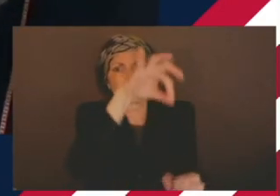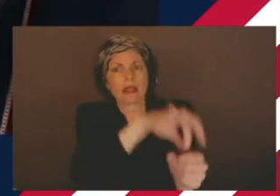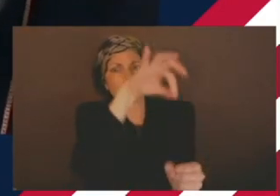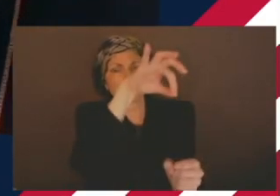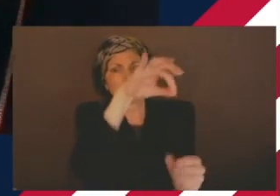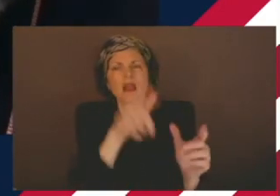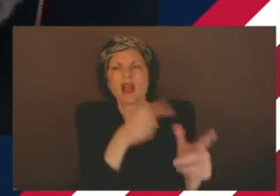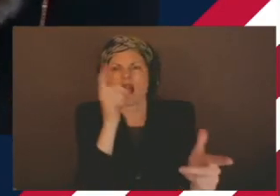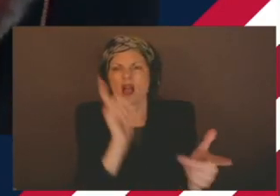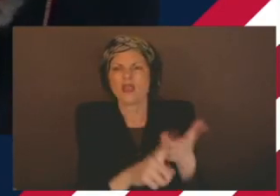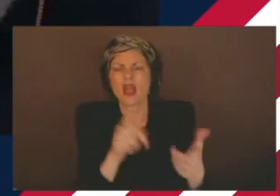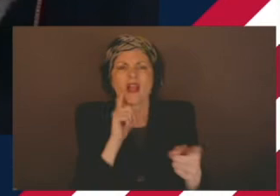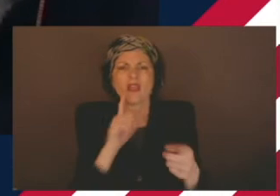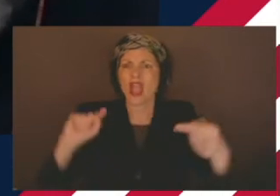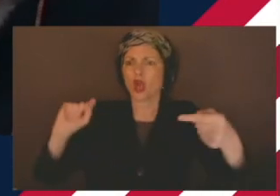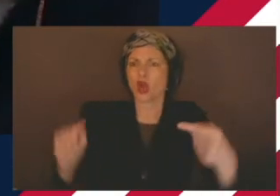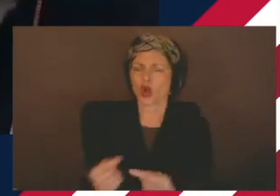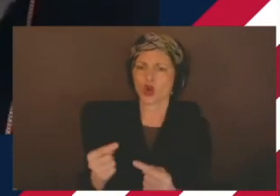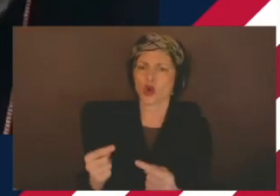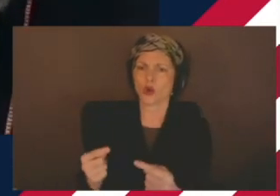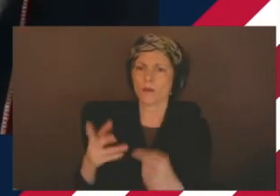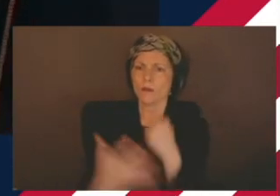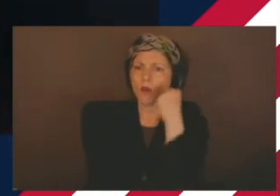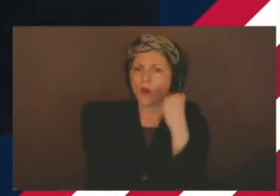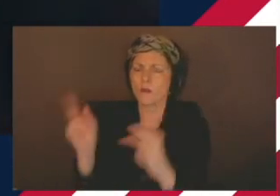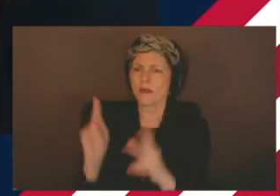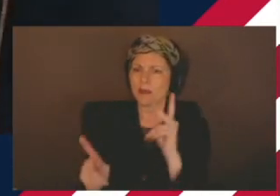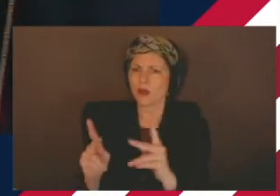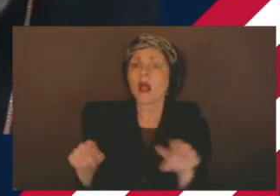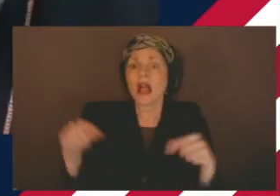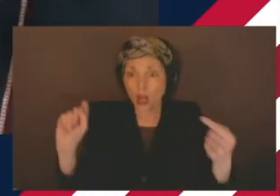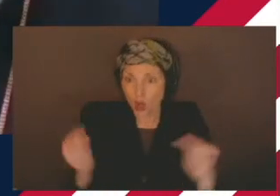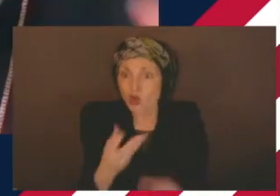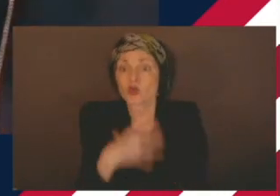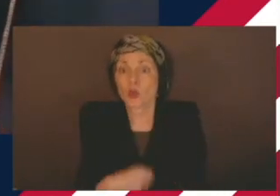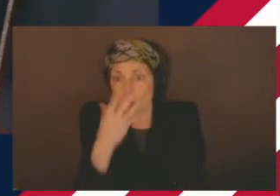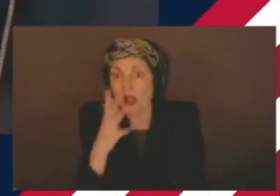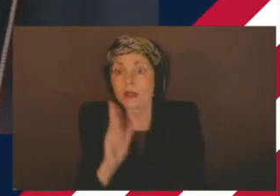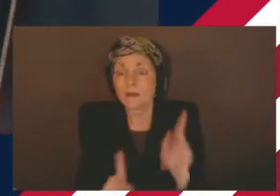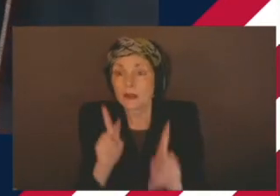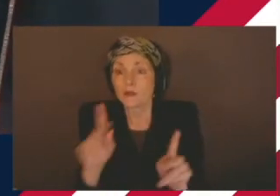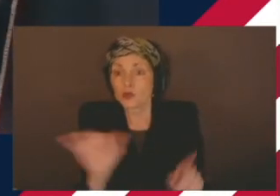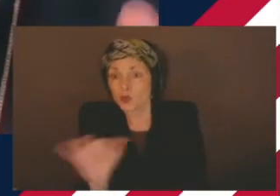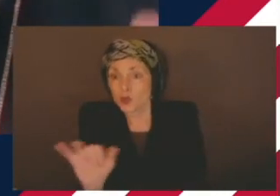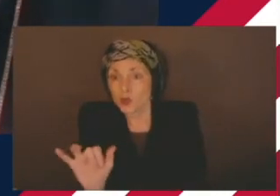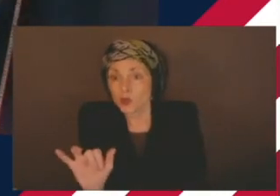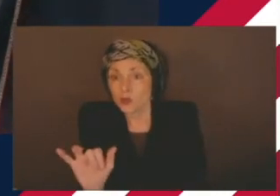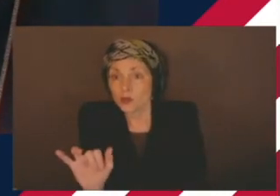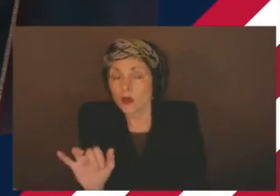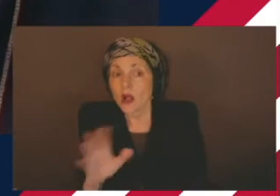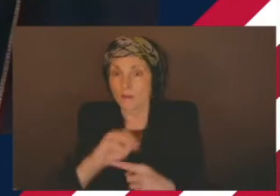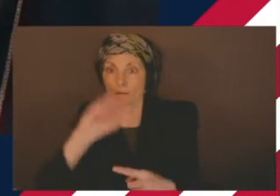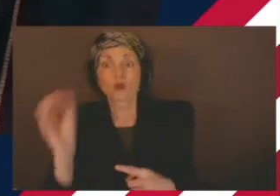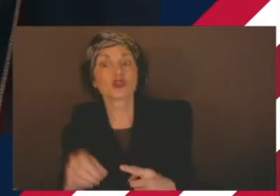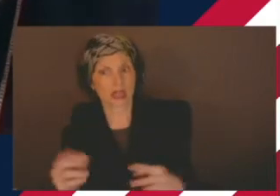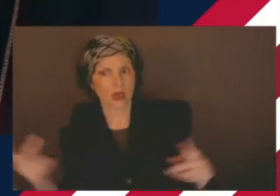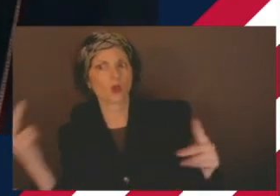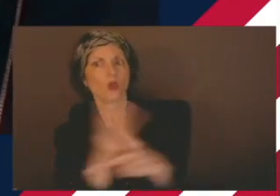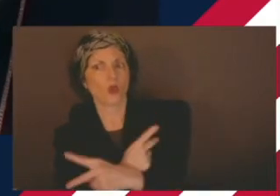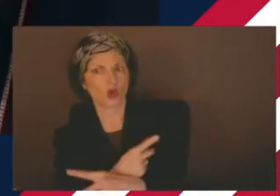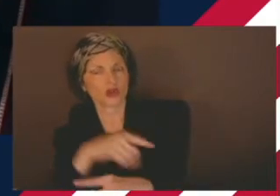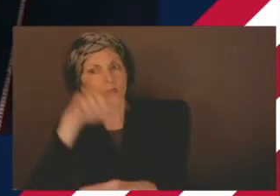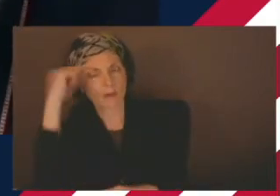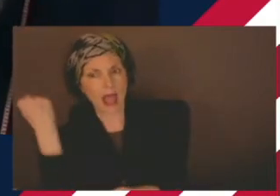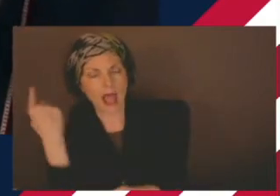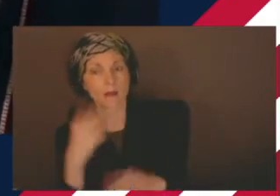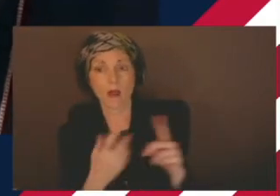against the poor that hurts mostly white people in raw numbers. It hurts mostly Black people in terms of percentage, but white people in raw numbers. So when they